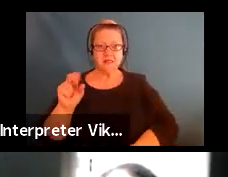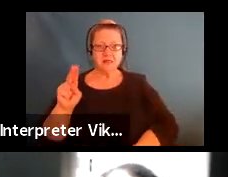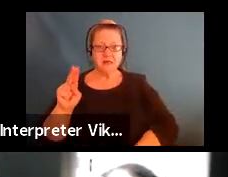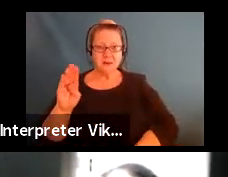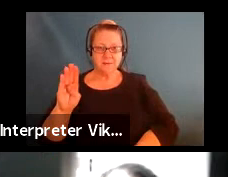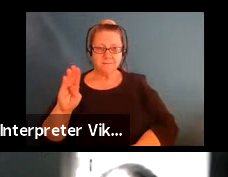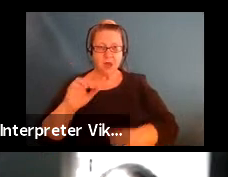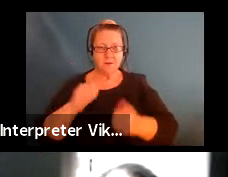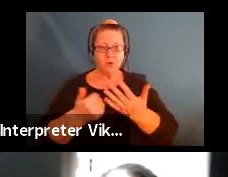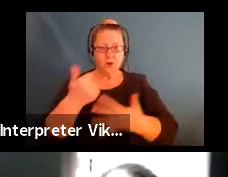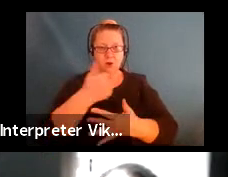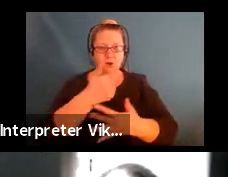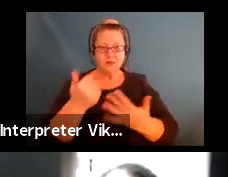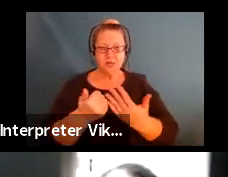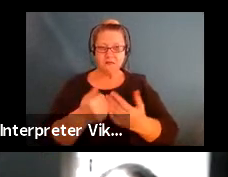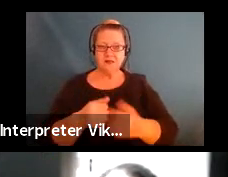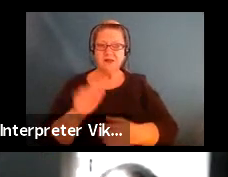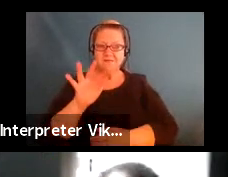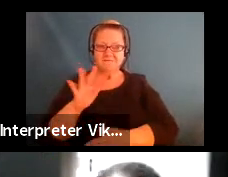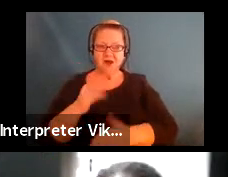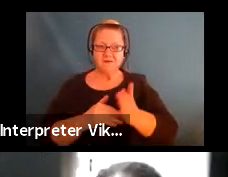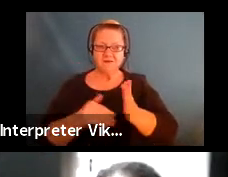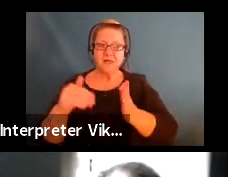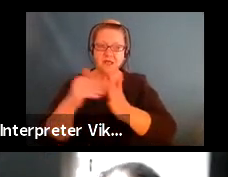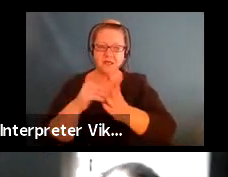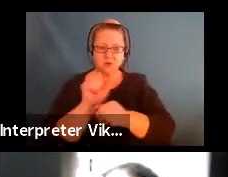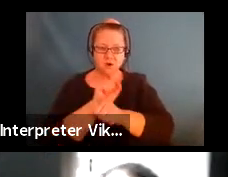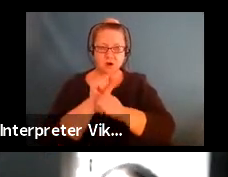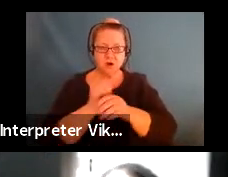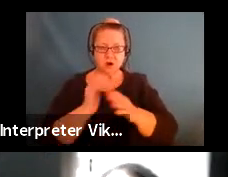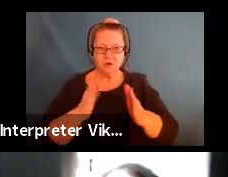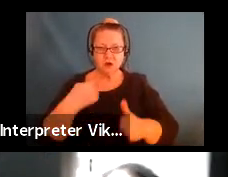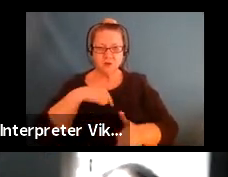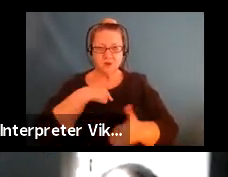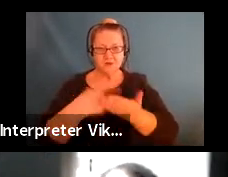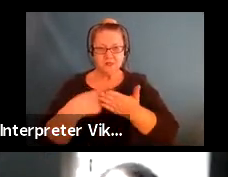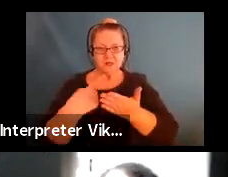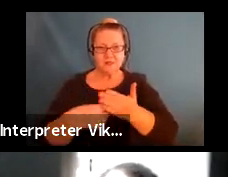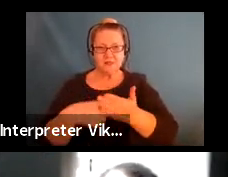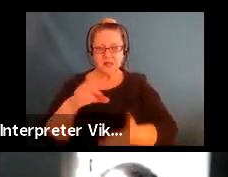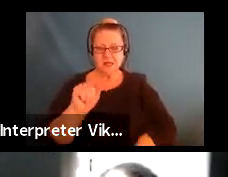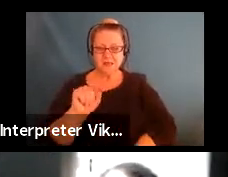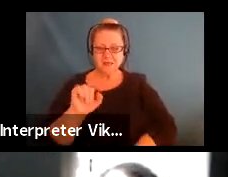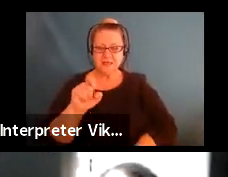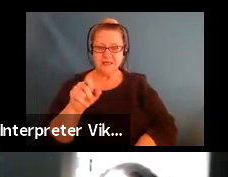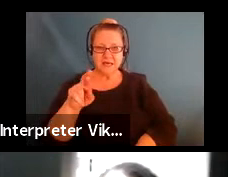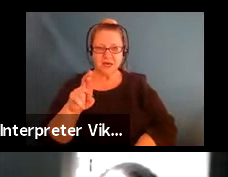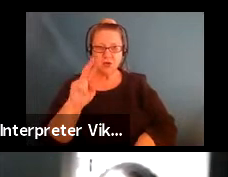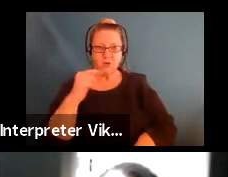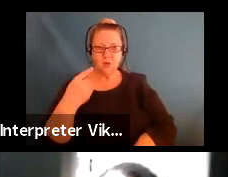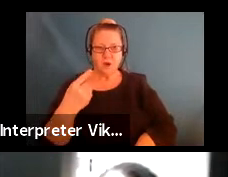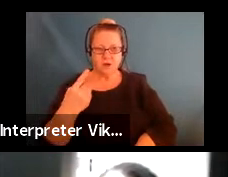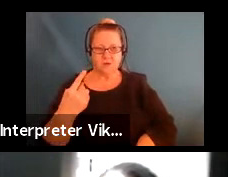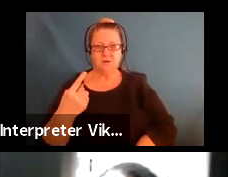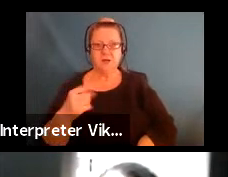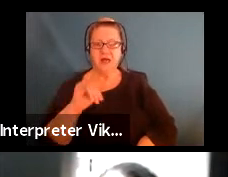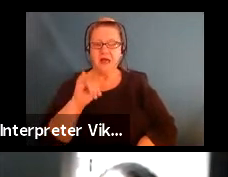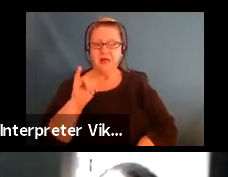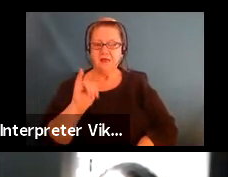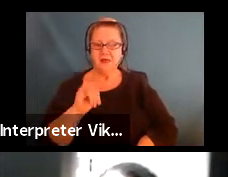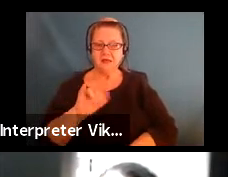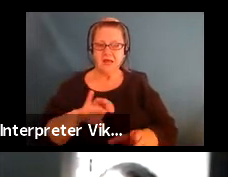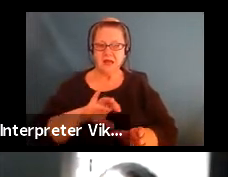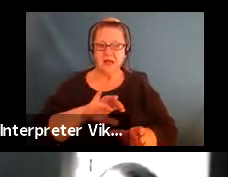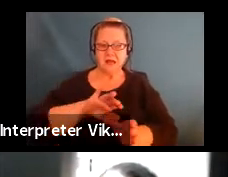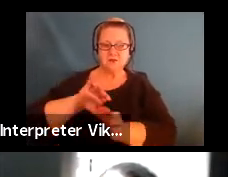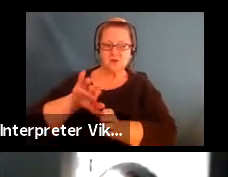5.9 million workers that we're talking about in Tier 1. And do note that that excludes healthcare providers.